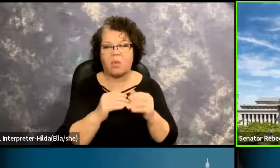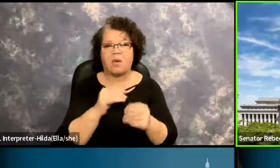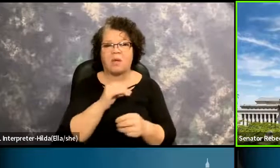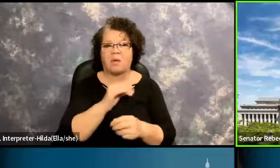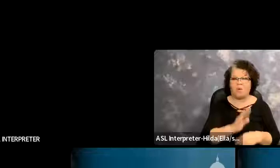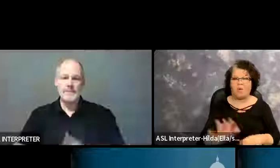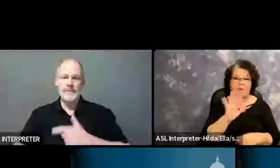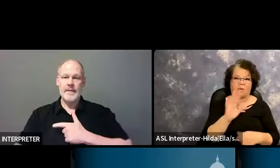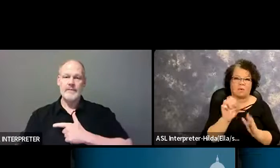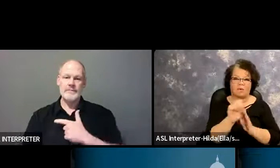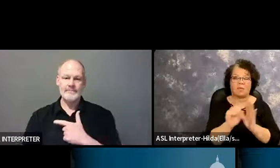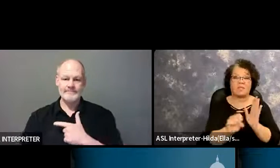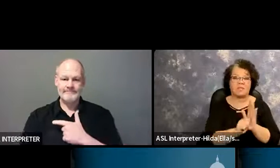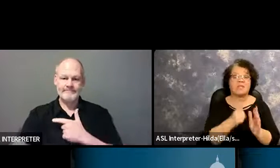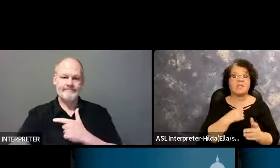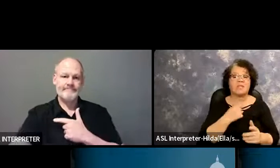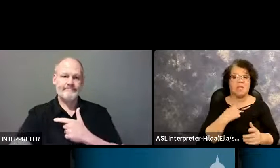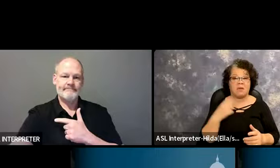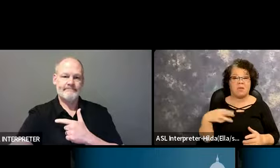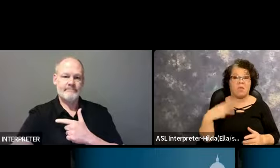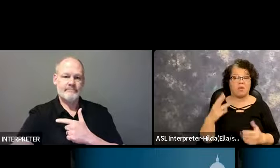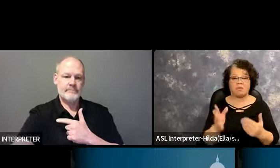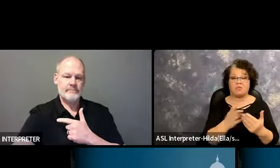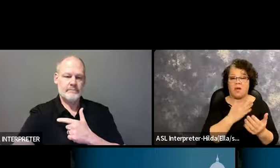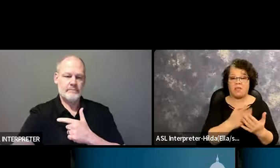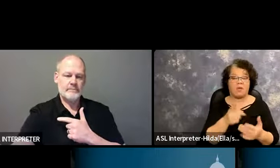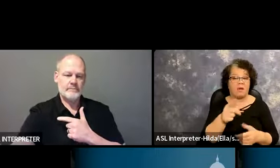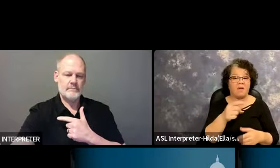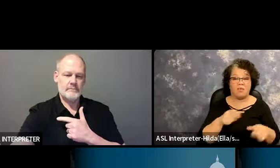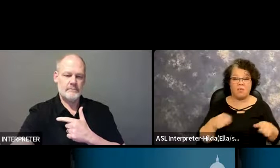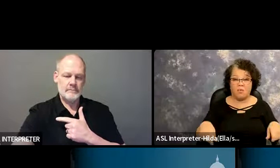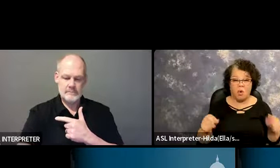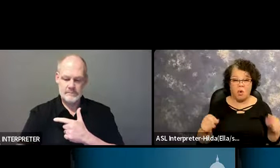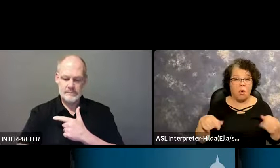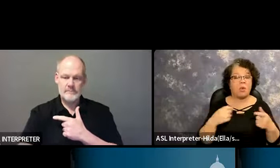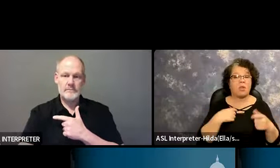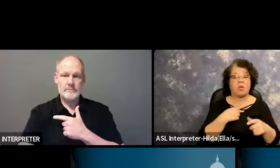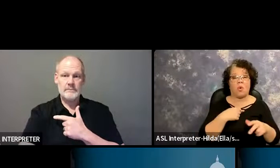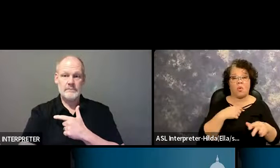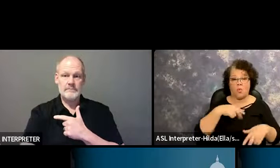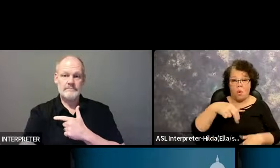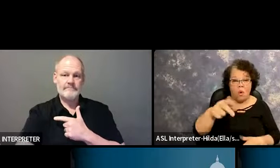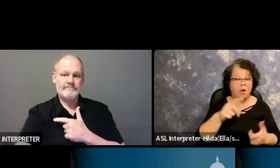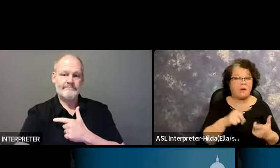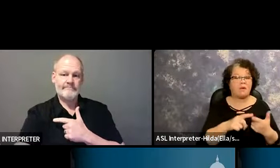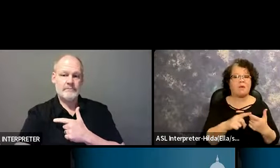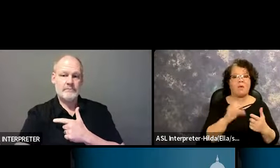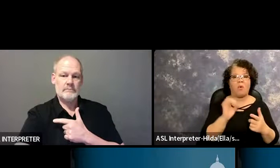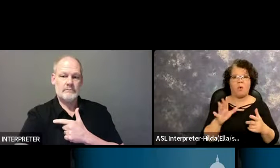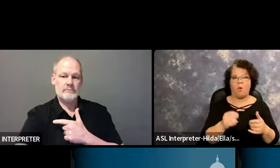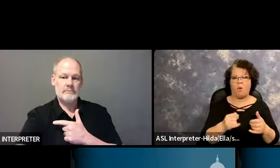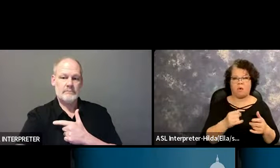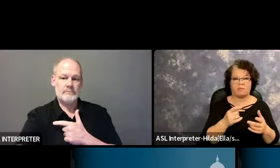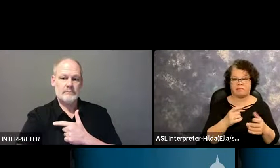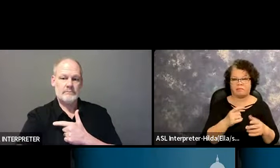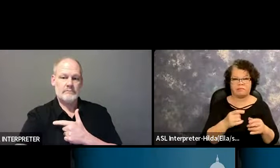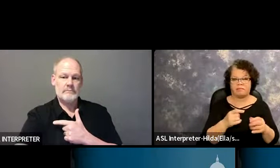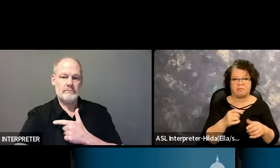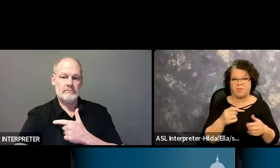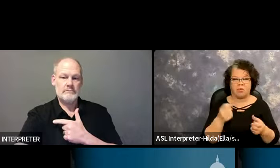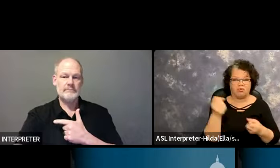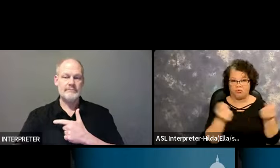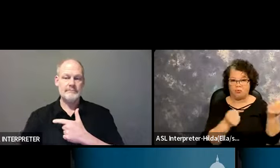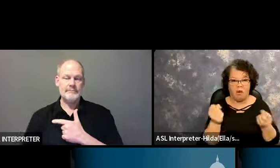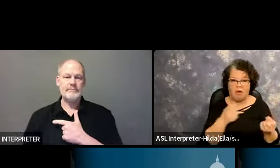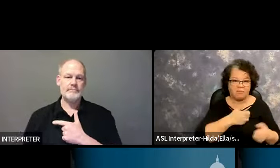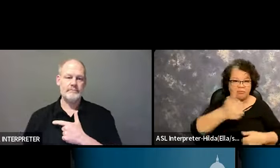Washington, regardless of whether you roll or walk. Or take an individual vehicle to get where you